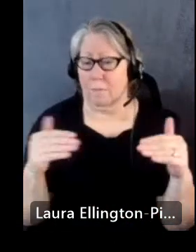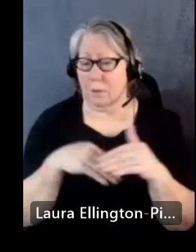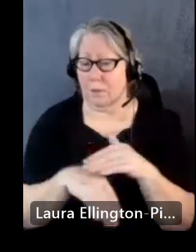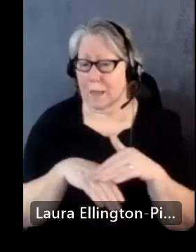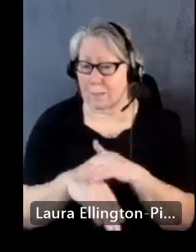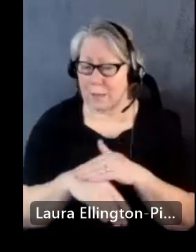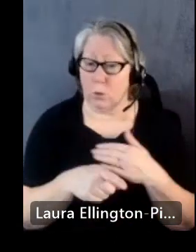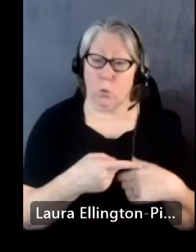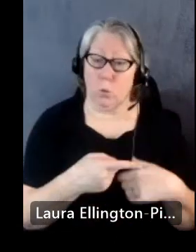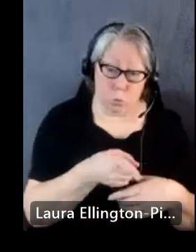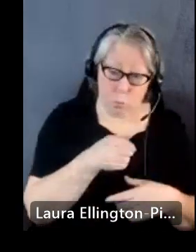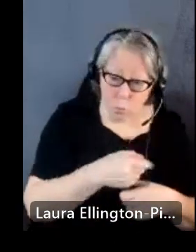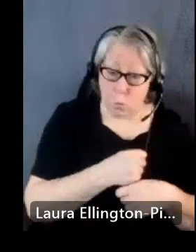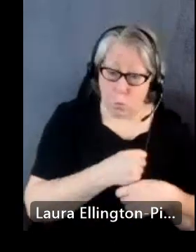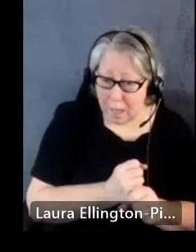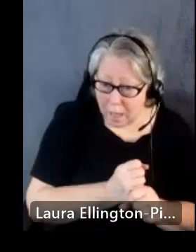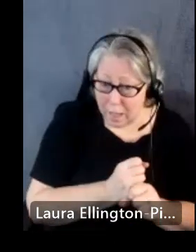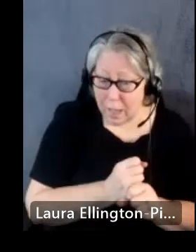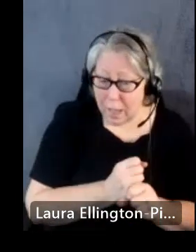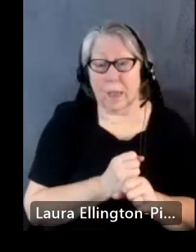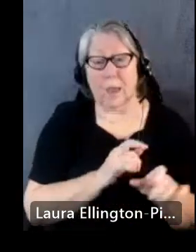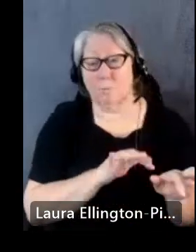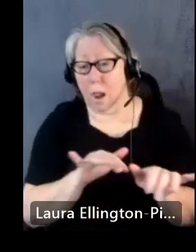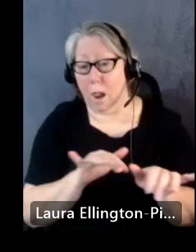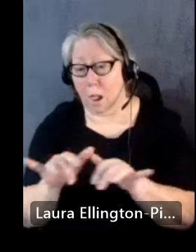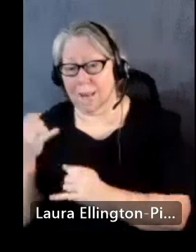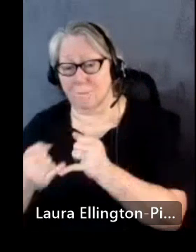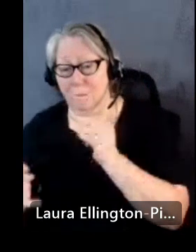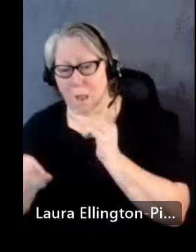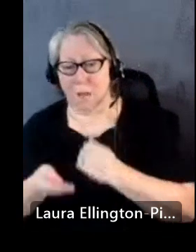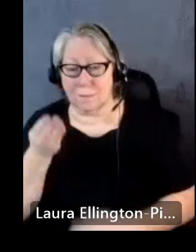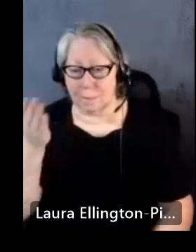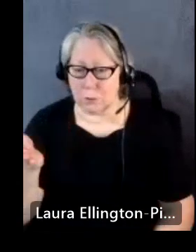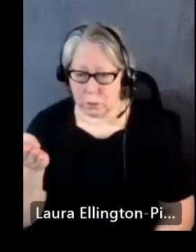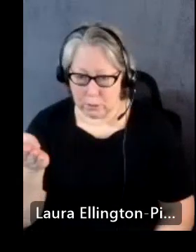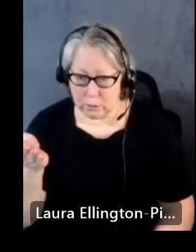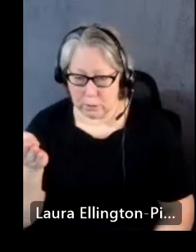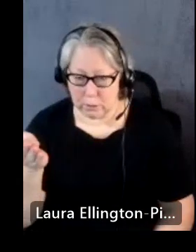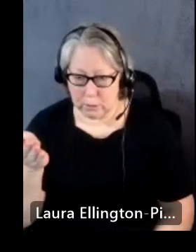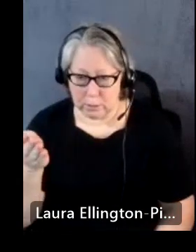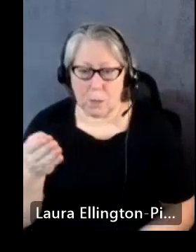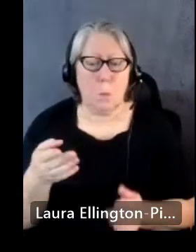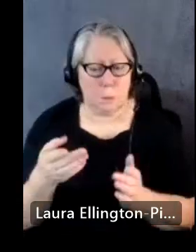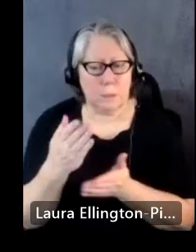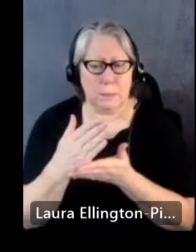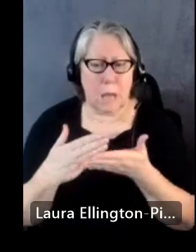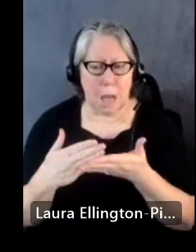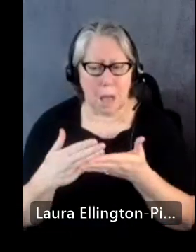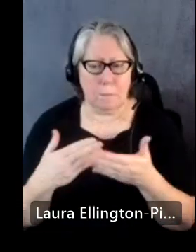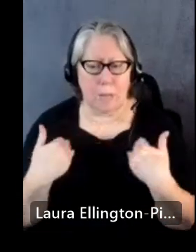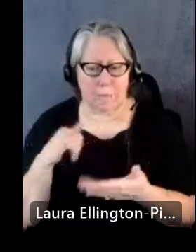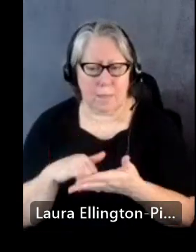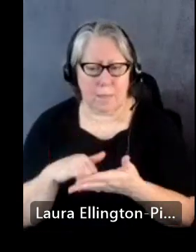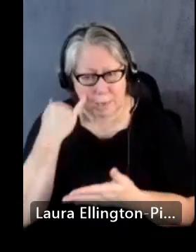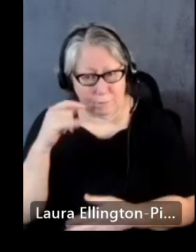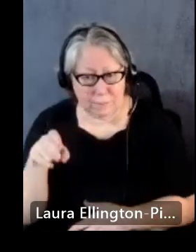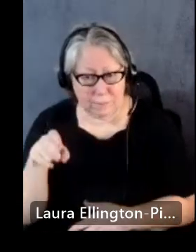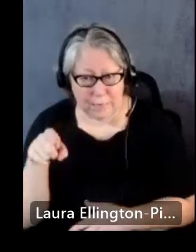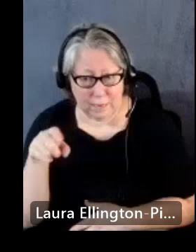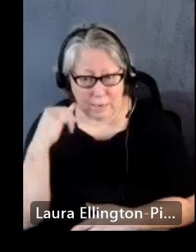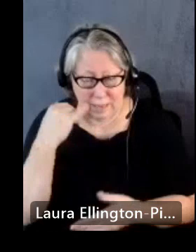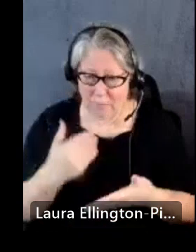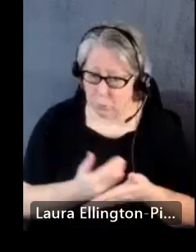creating the forms to final submission. So I think a lot of people are already set up with that who need it. But if you're a new